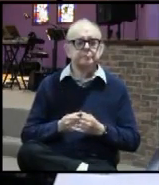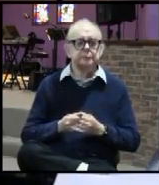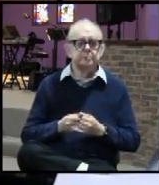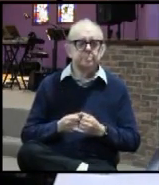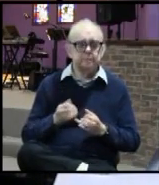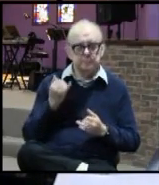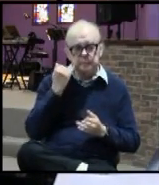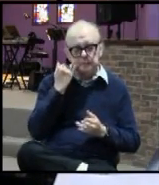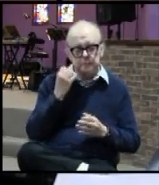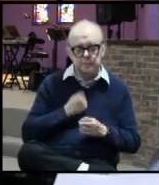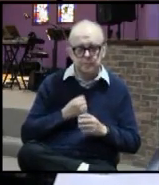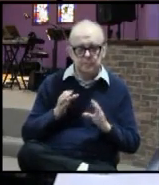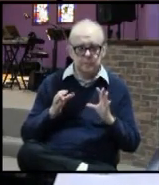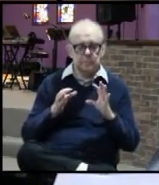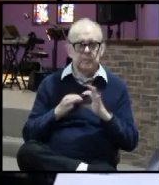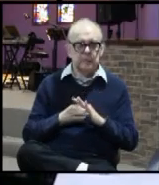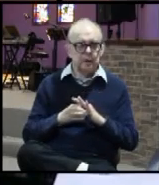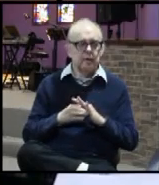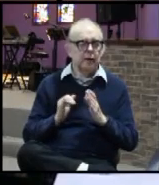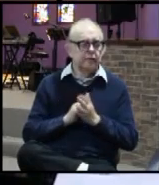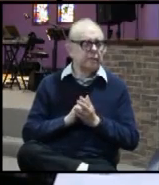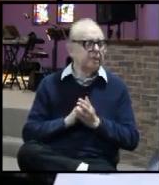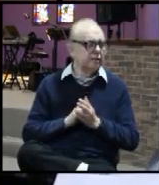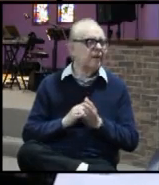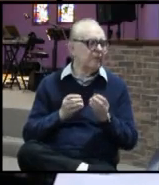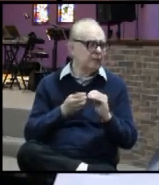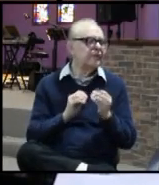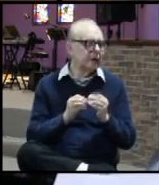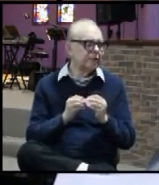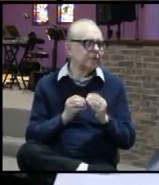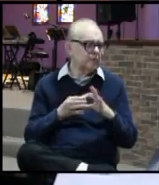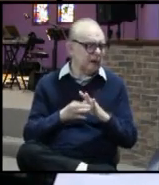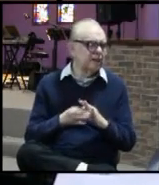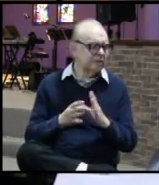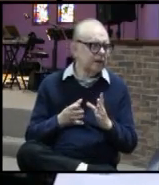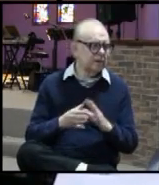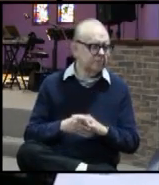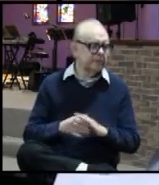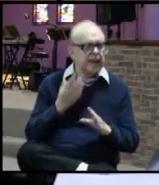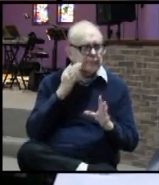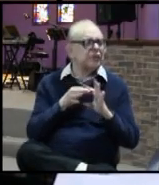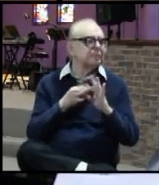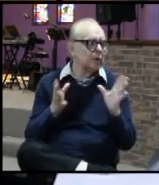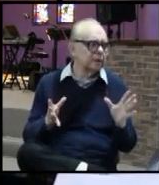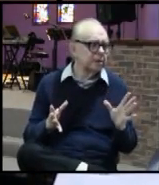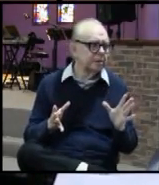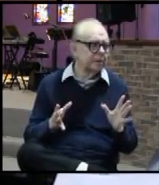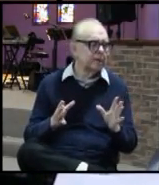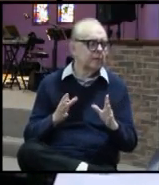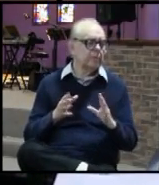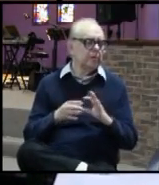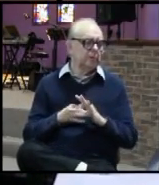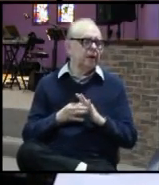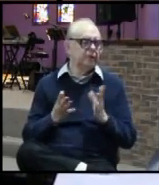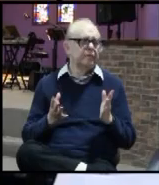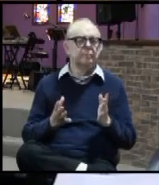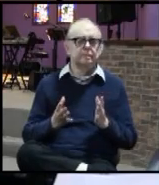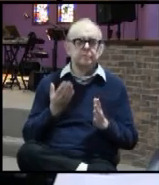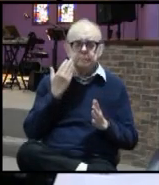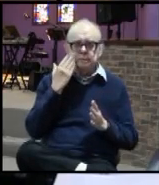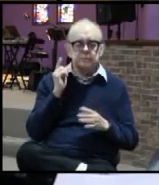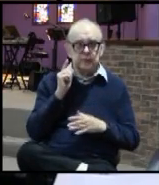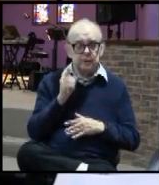if you've got a relationship that you need to reconcile, you need to reconcile it now. Amen. Because you don't know if it's